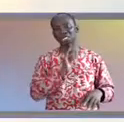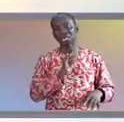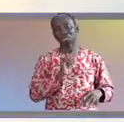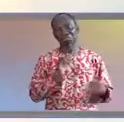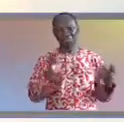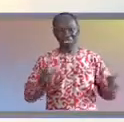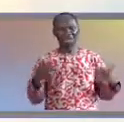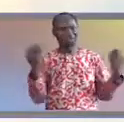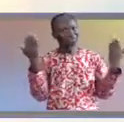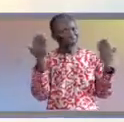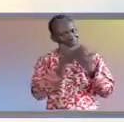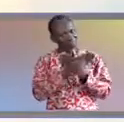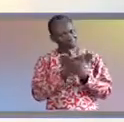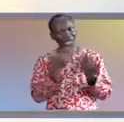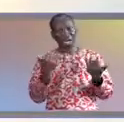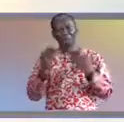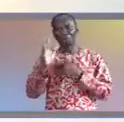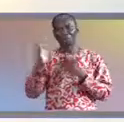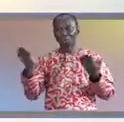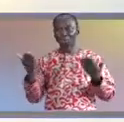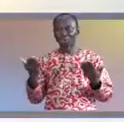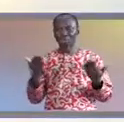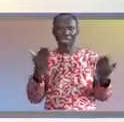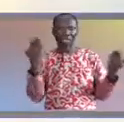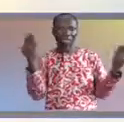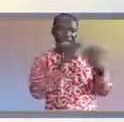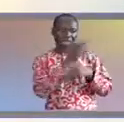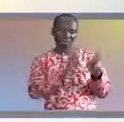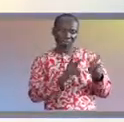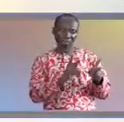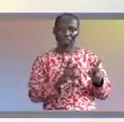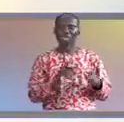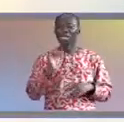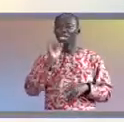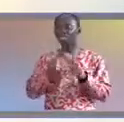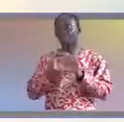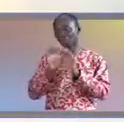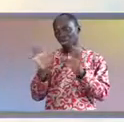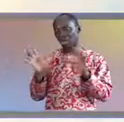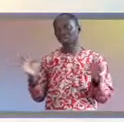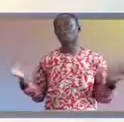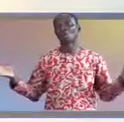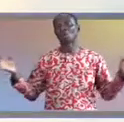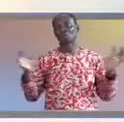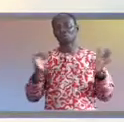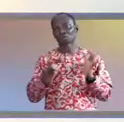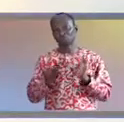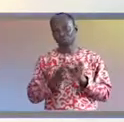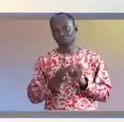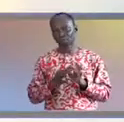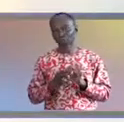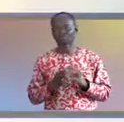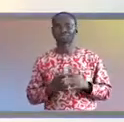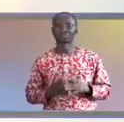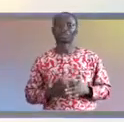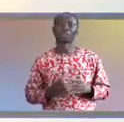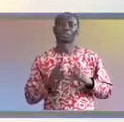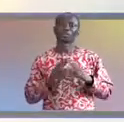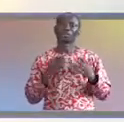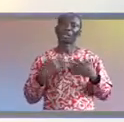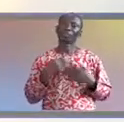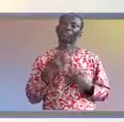to bring all of us together into his kingdom. So the all flesh refers to the Jews and the Gentiles. And when you study